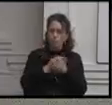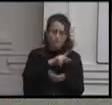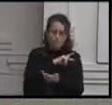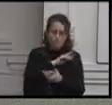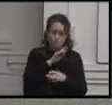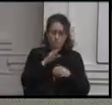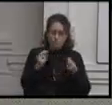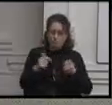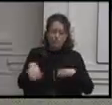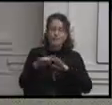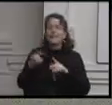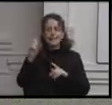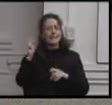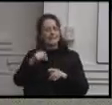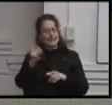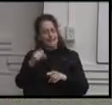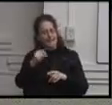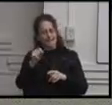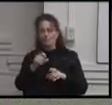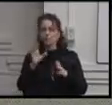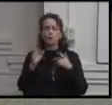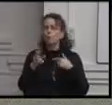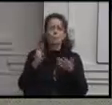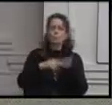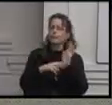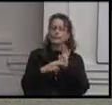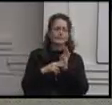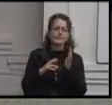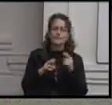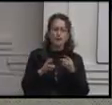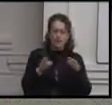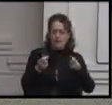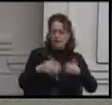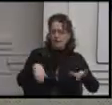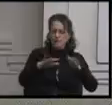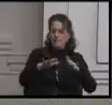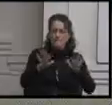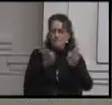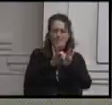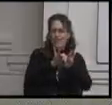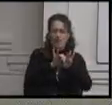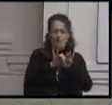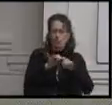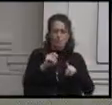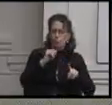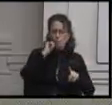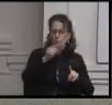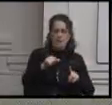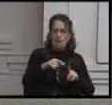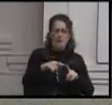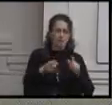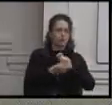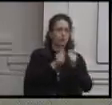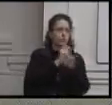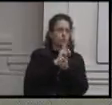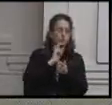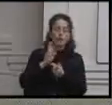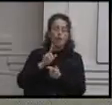aren't changes in the value of the real estate, but actually it's just the business personal property tax. Yeah. Yes.